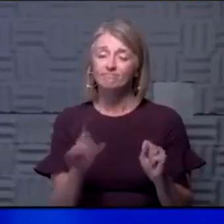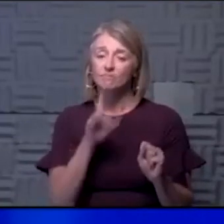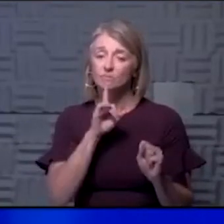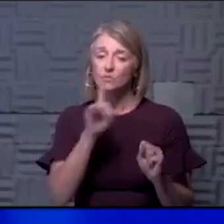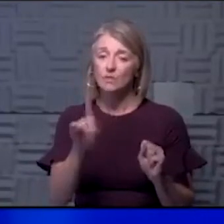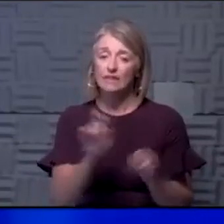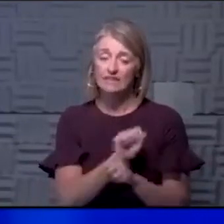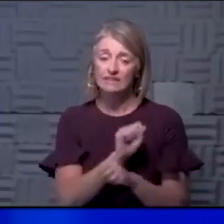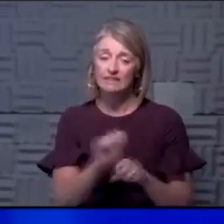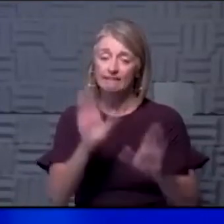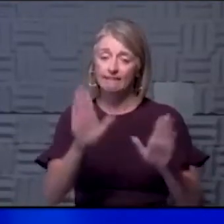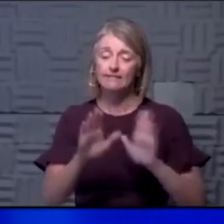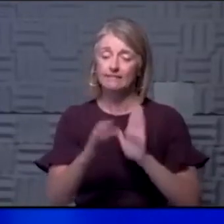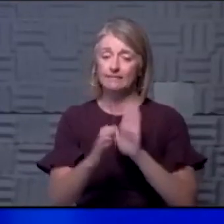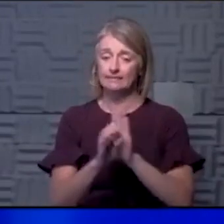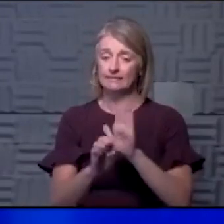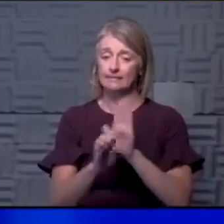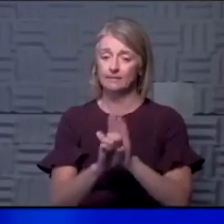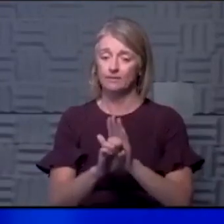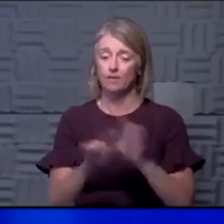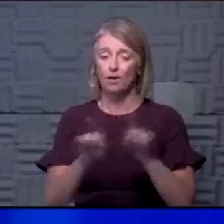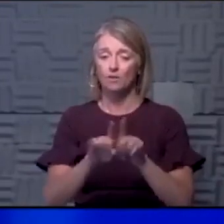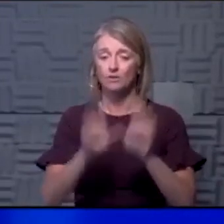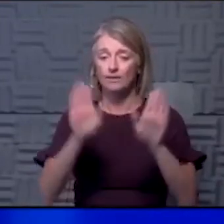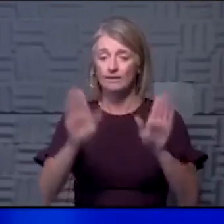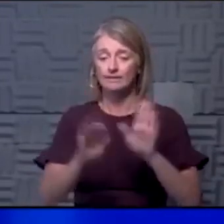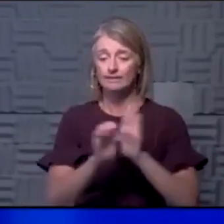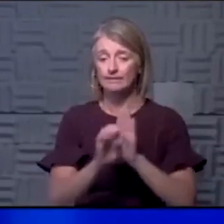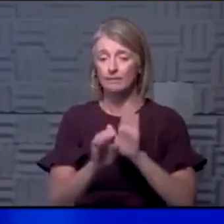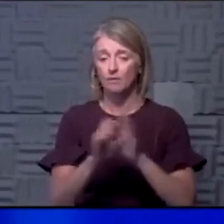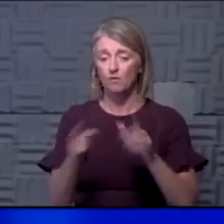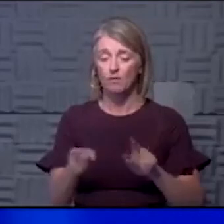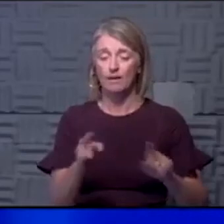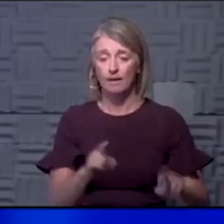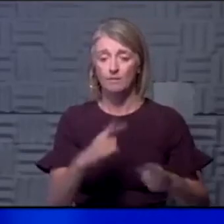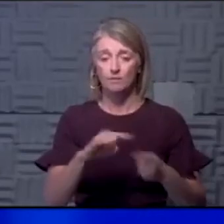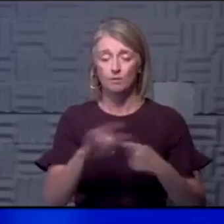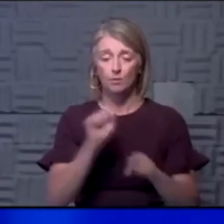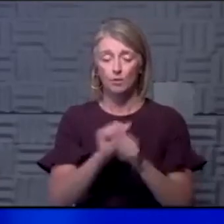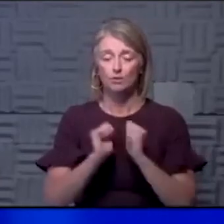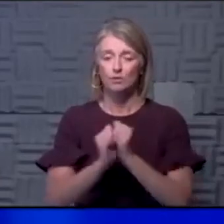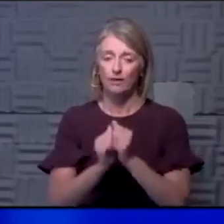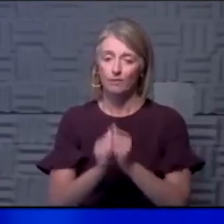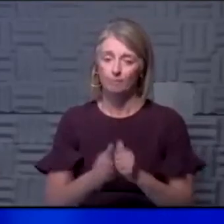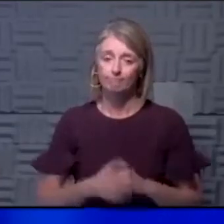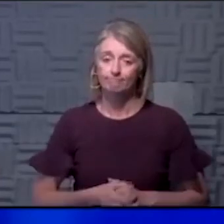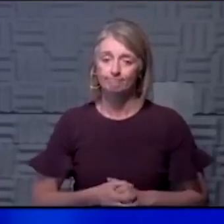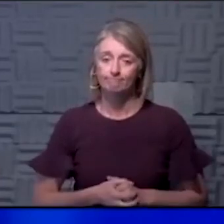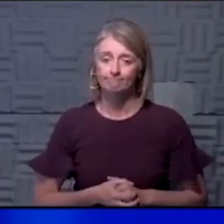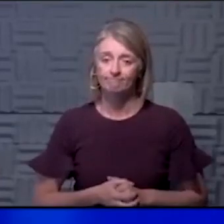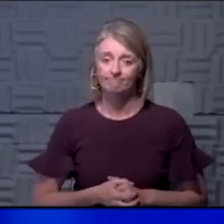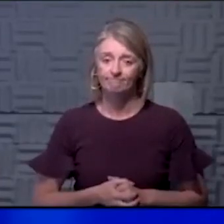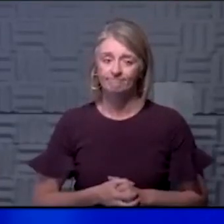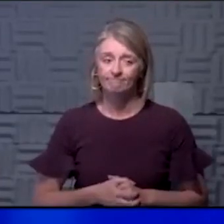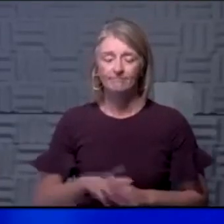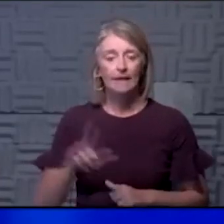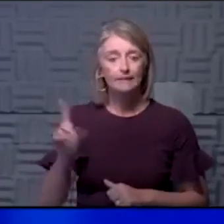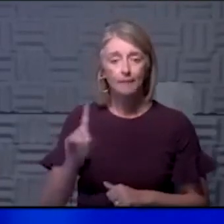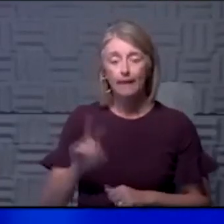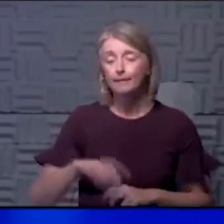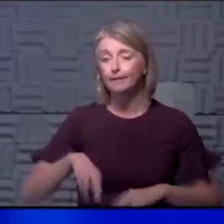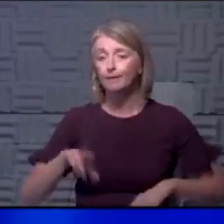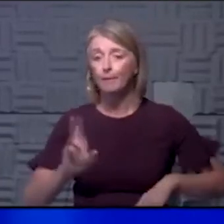is an excellent example. It's also an excellent example of what happens when we work together. Not about Democrats, not about